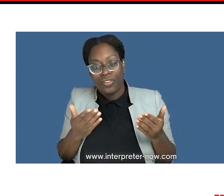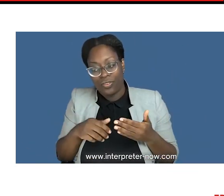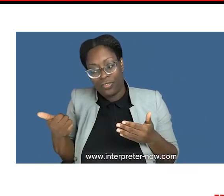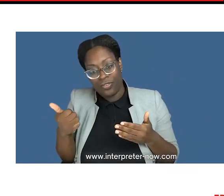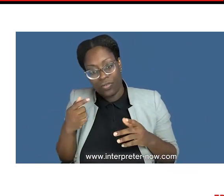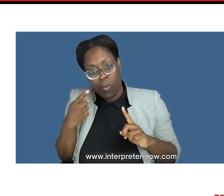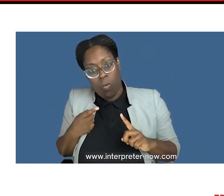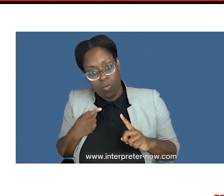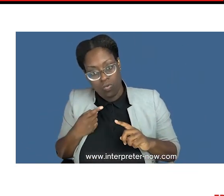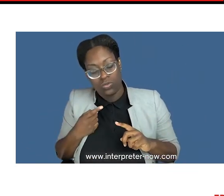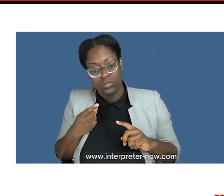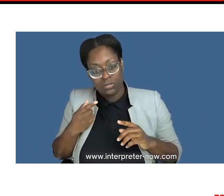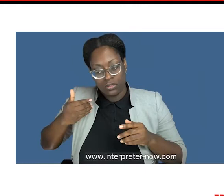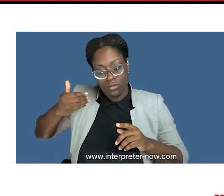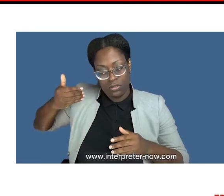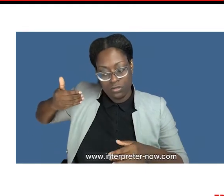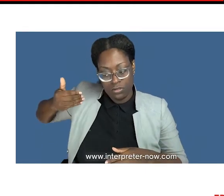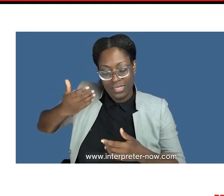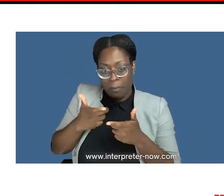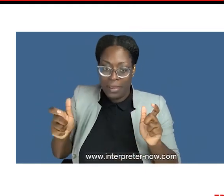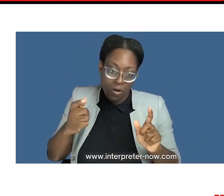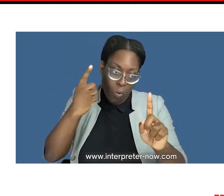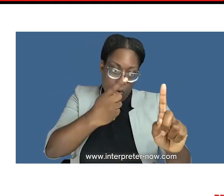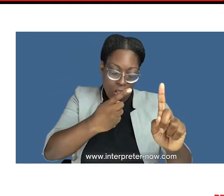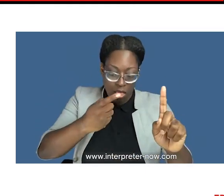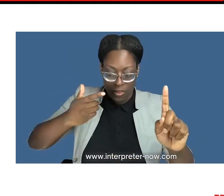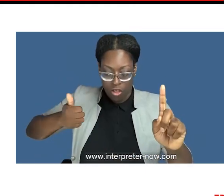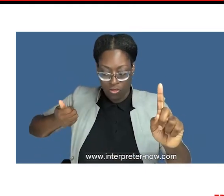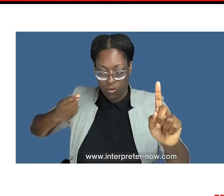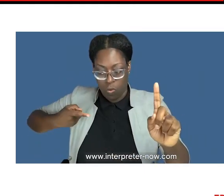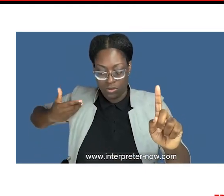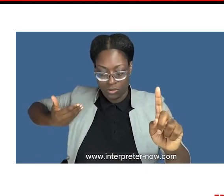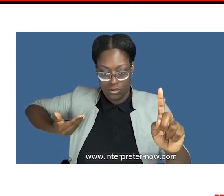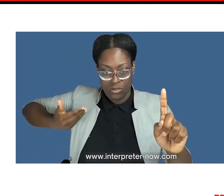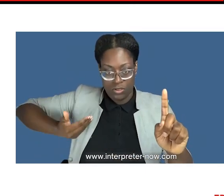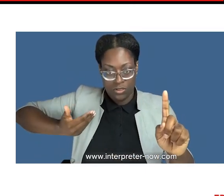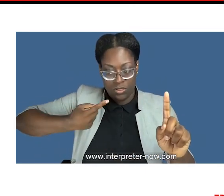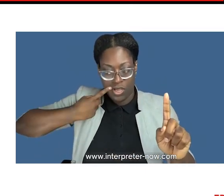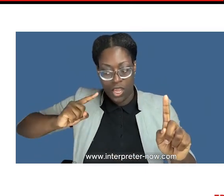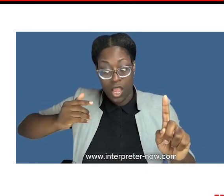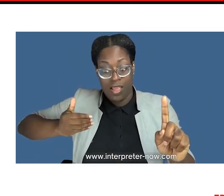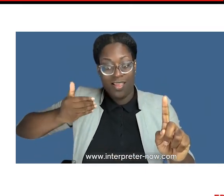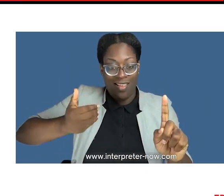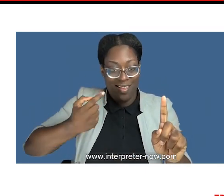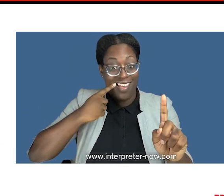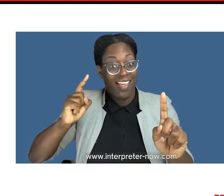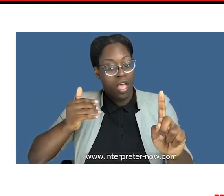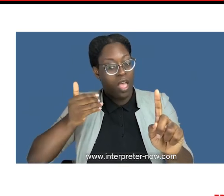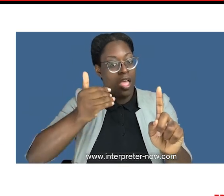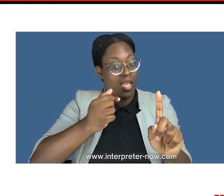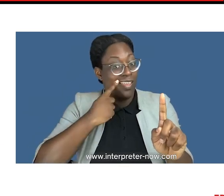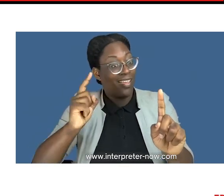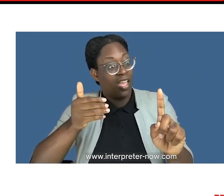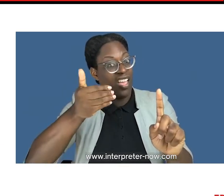you're really, and then develop the strategy to make sure that you're achieving them, right? It's more than just setting out goals. So,